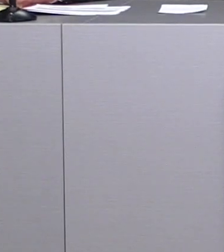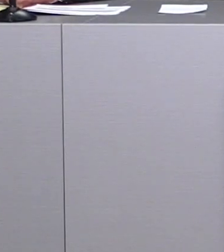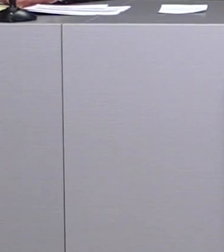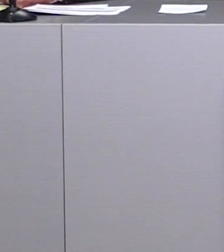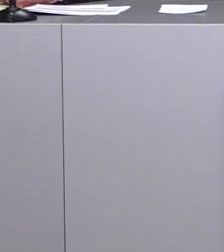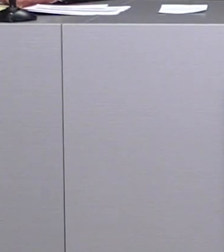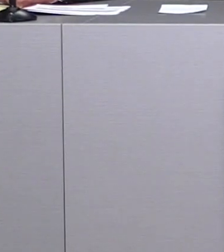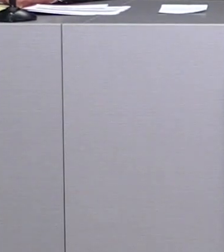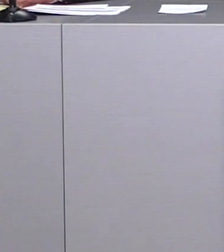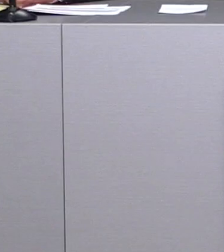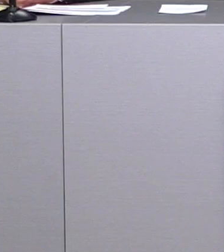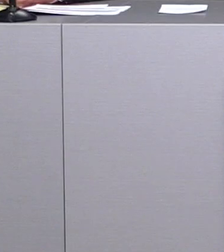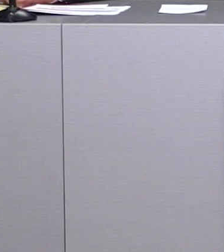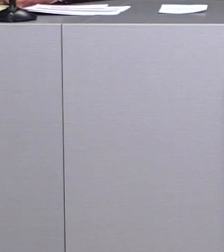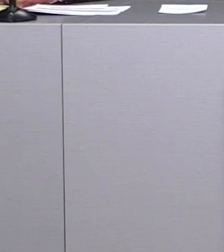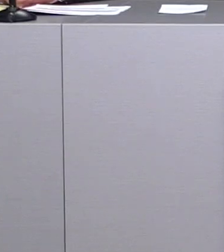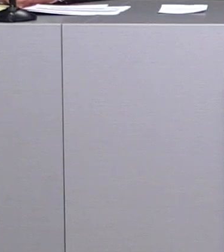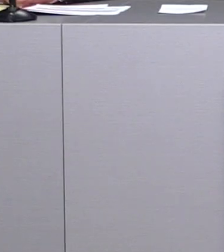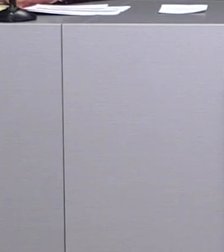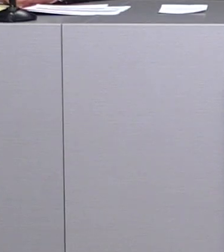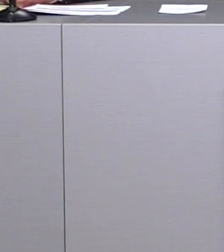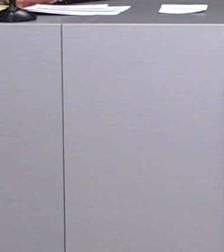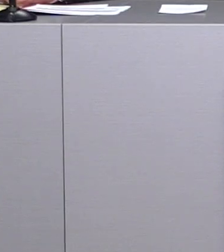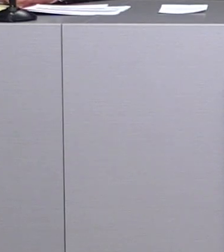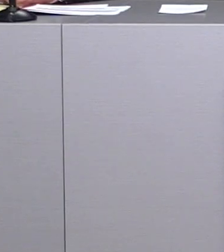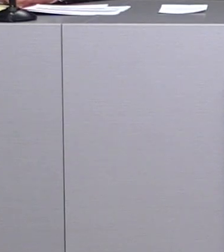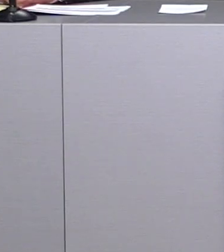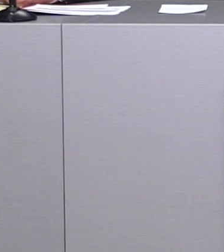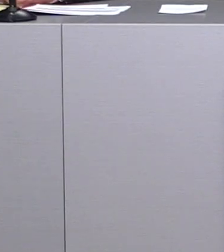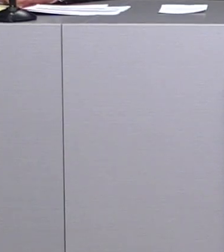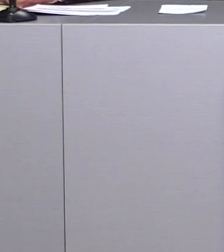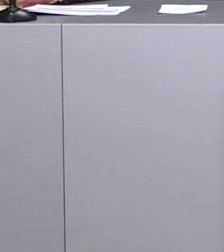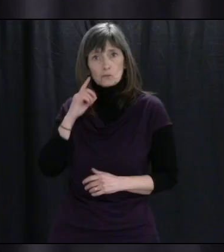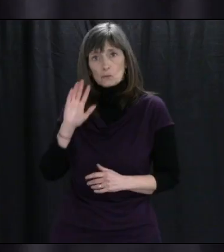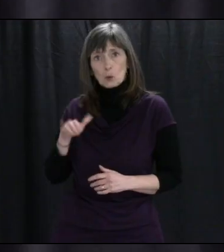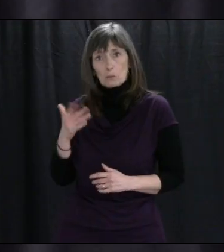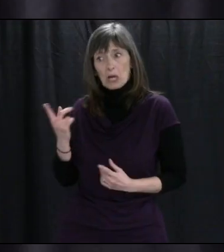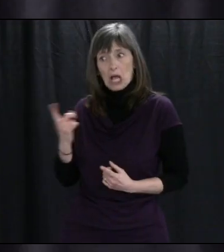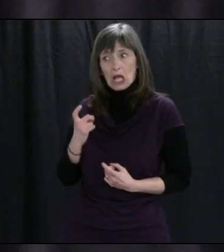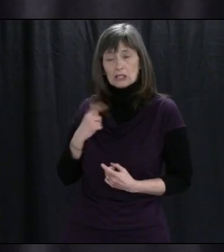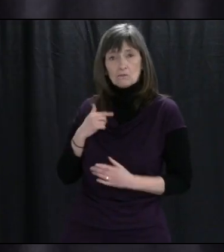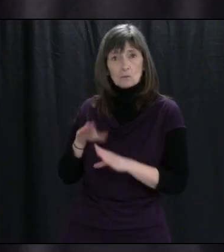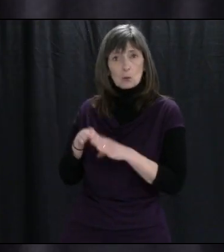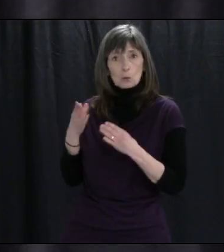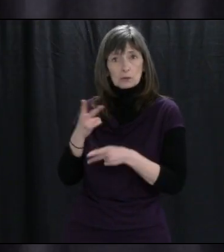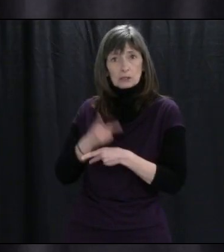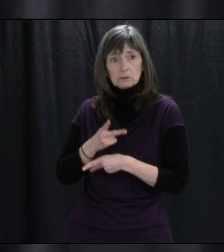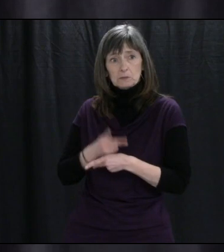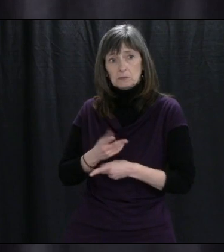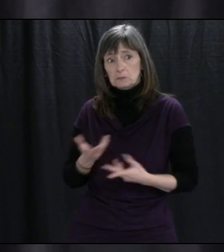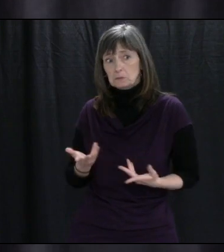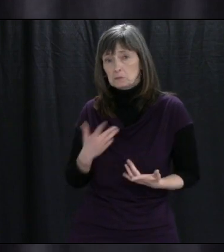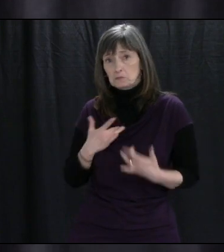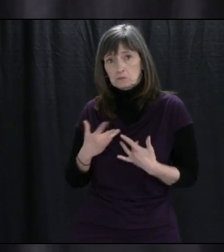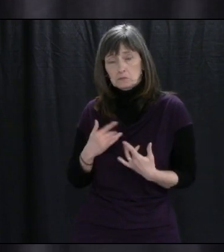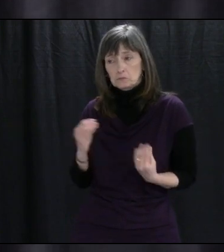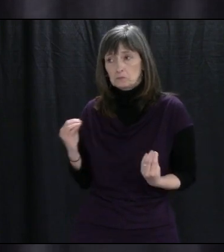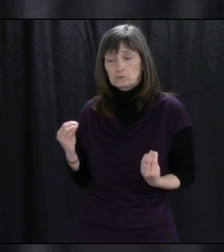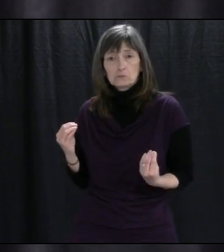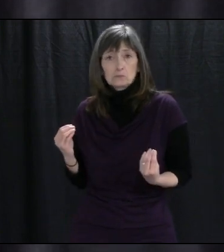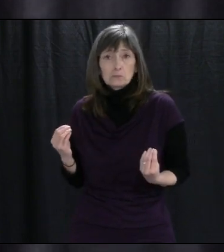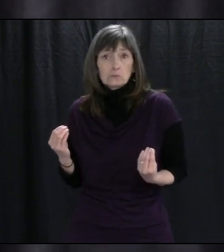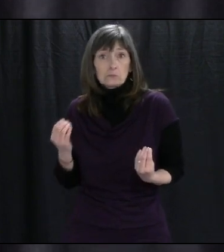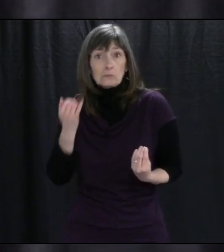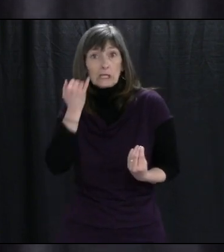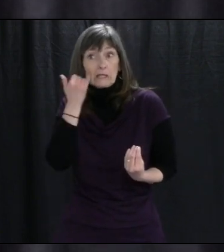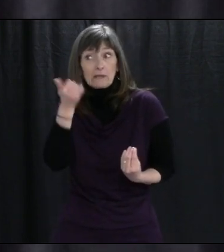So certainly we haven't heard of any concerns in that regard, but we're certainly,